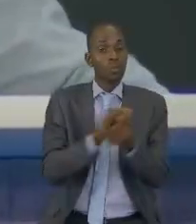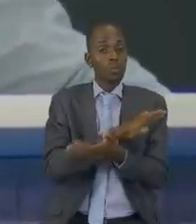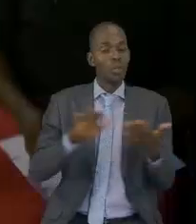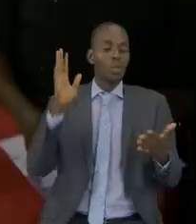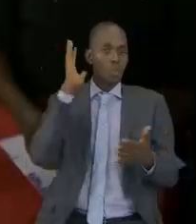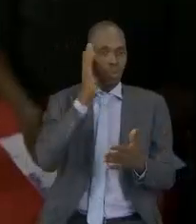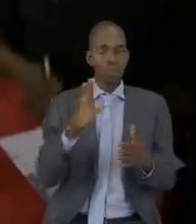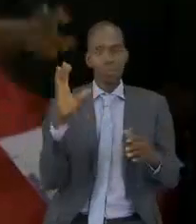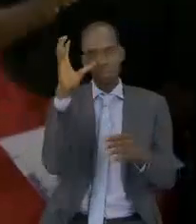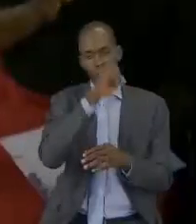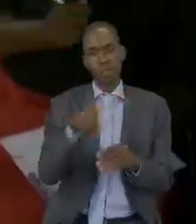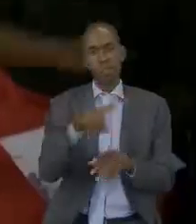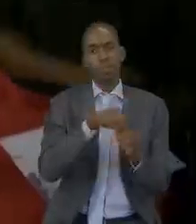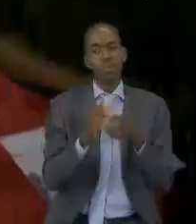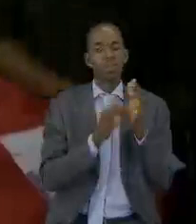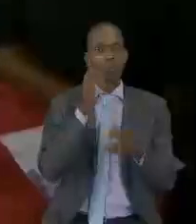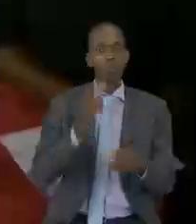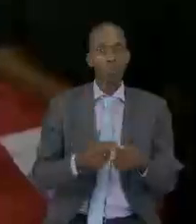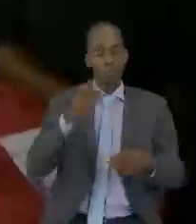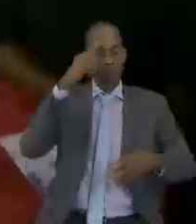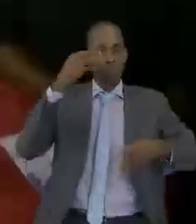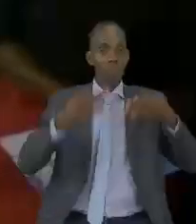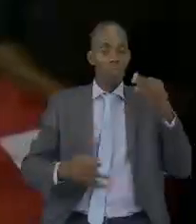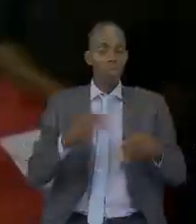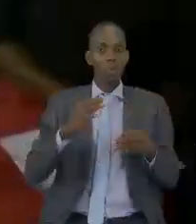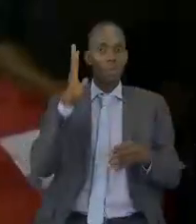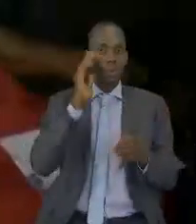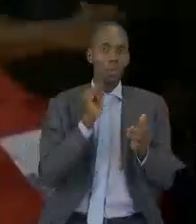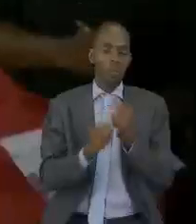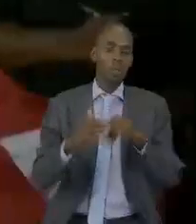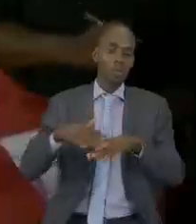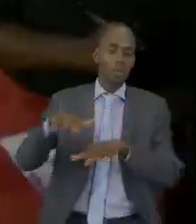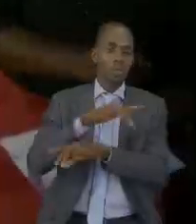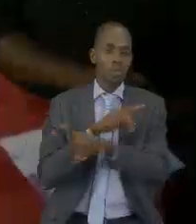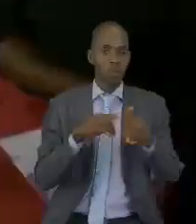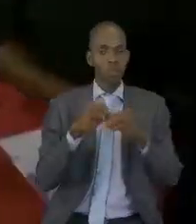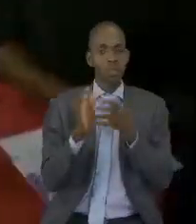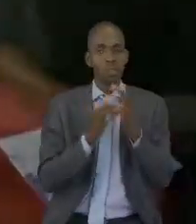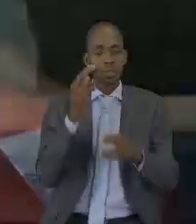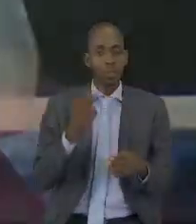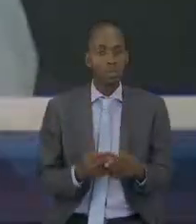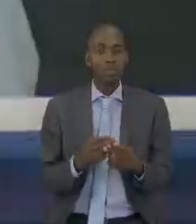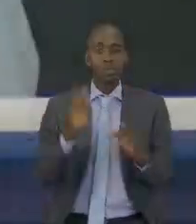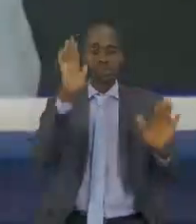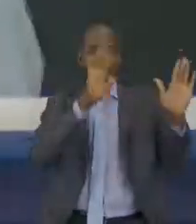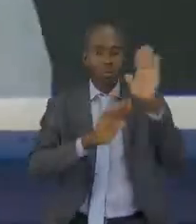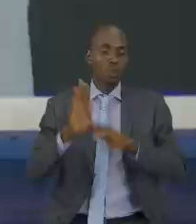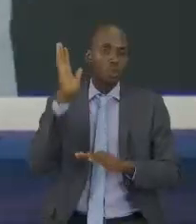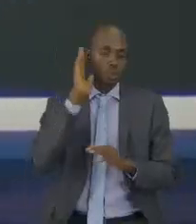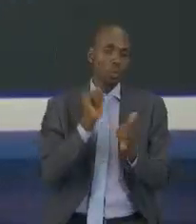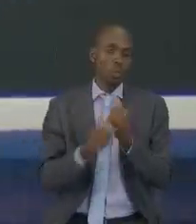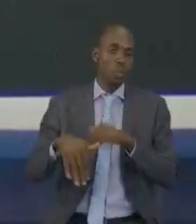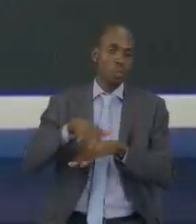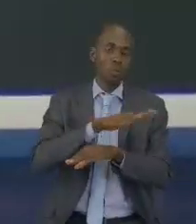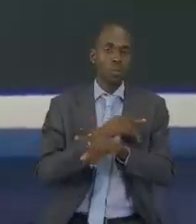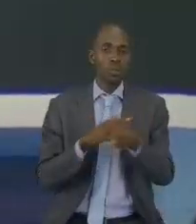pass over you. Judgment will pass over you. Calamity will pass over you.